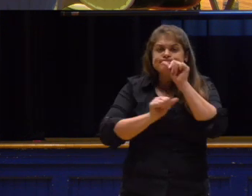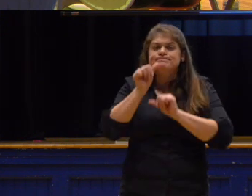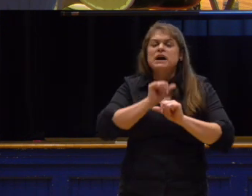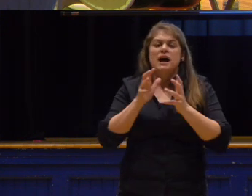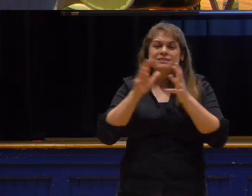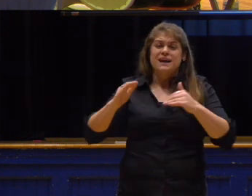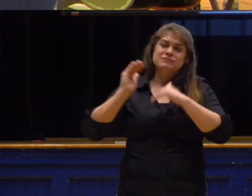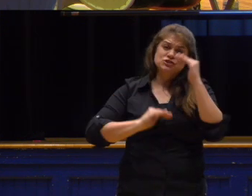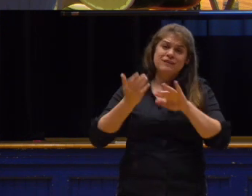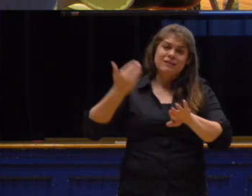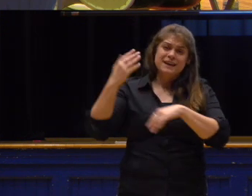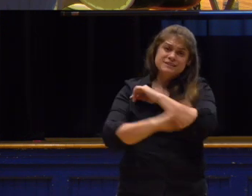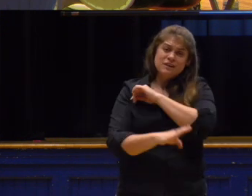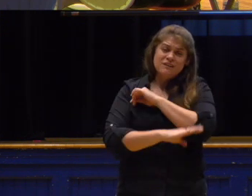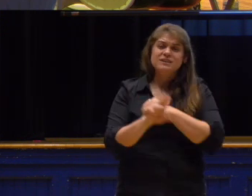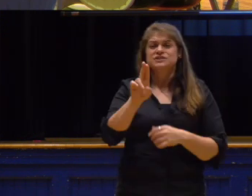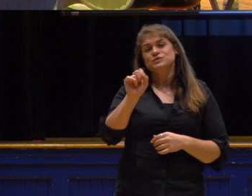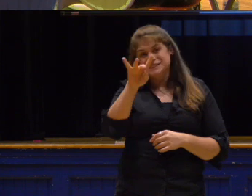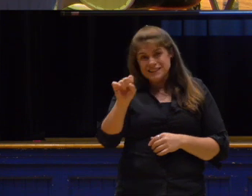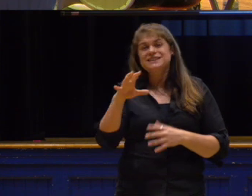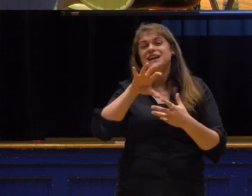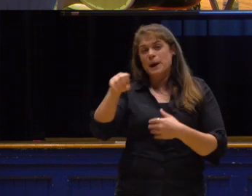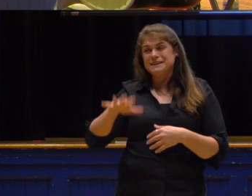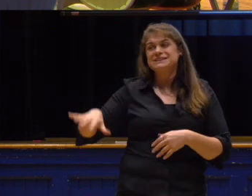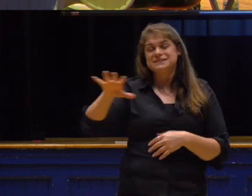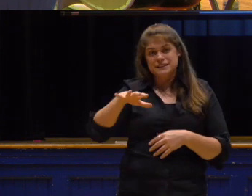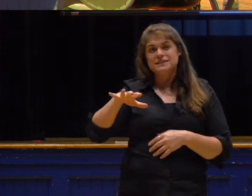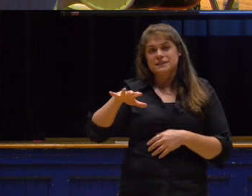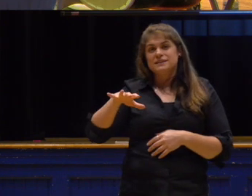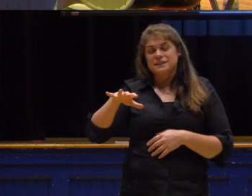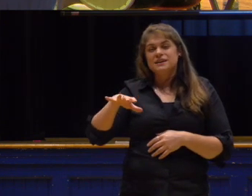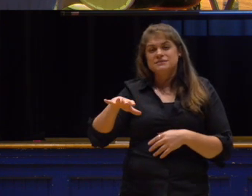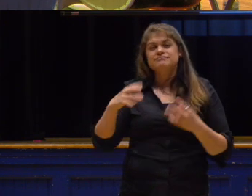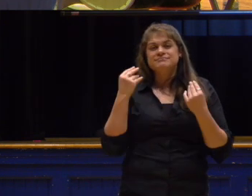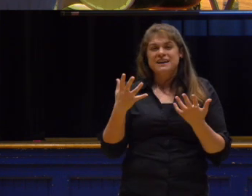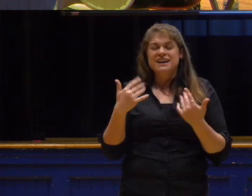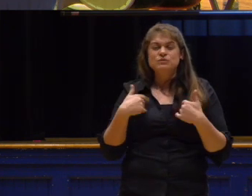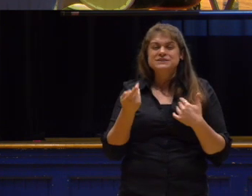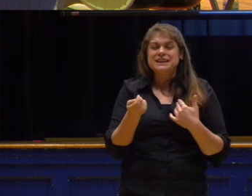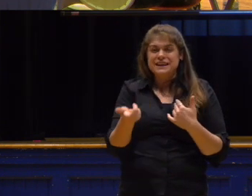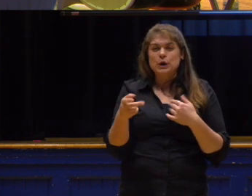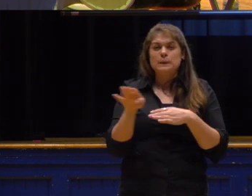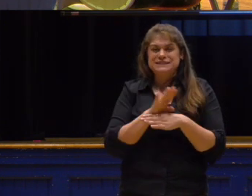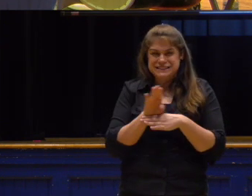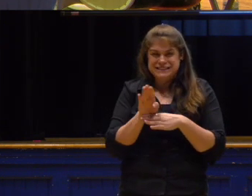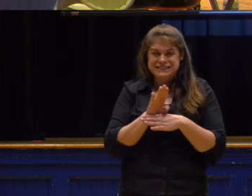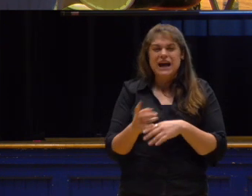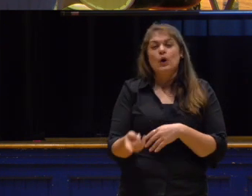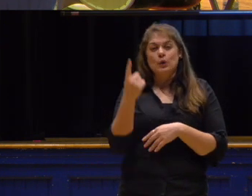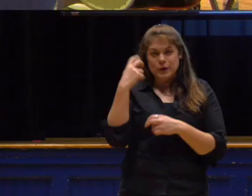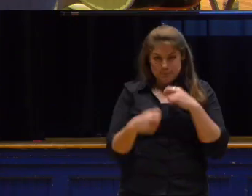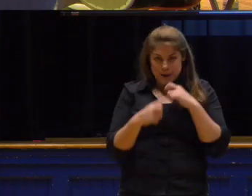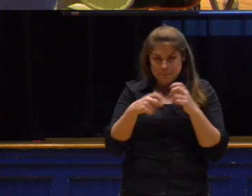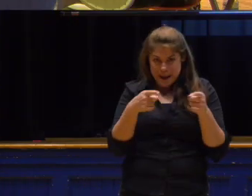with a lot of the construction last fall, the utility companies out there, it was a little hectic